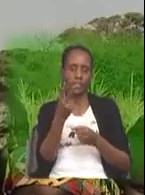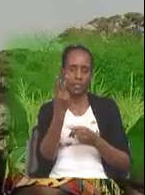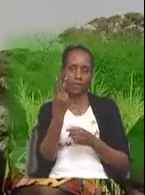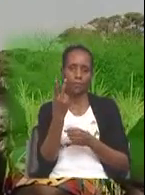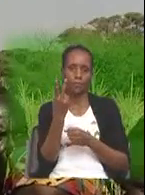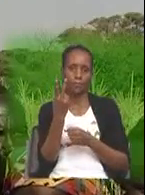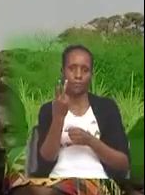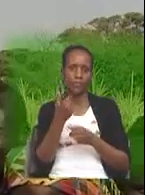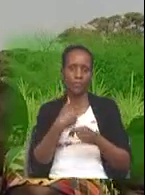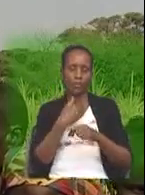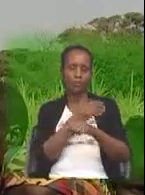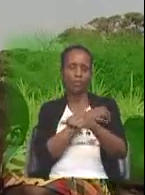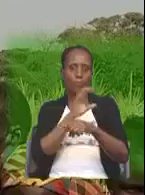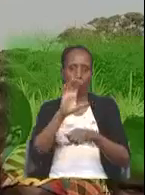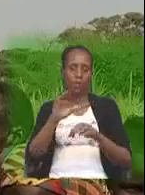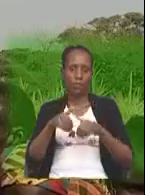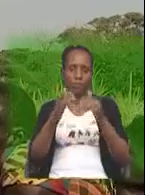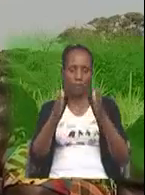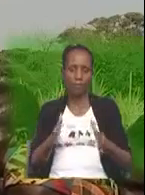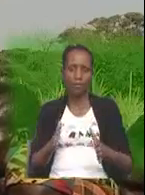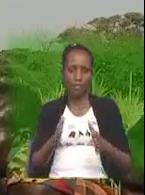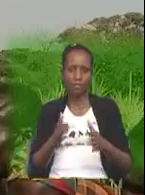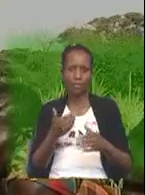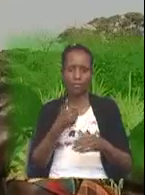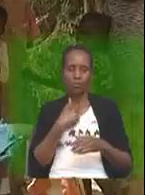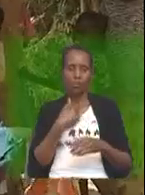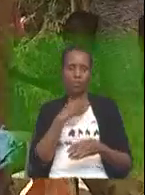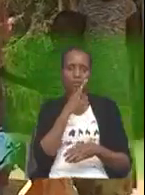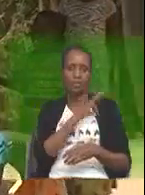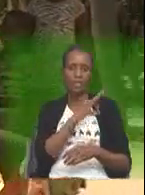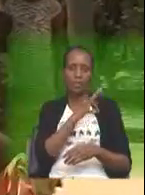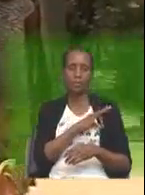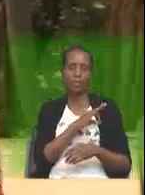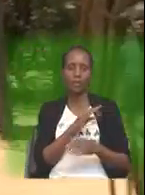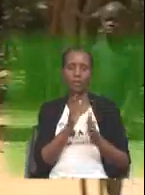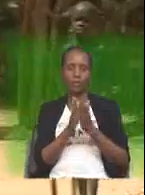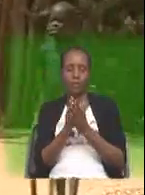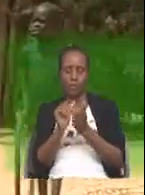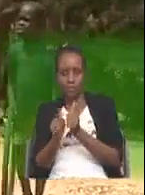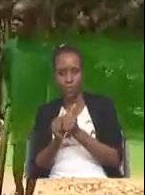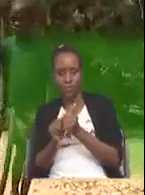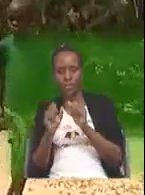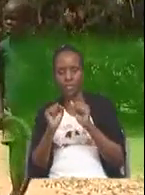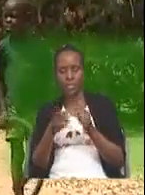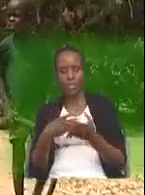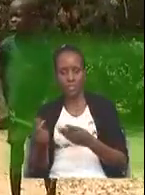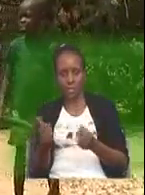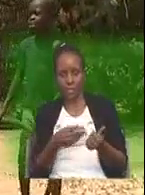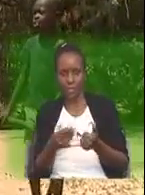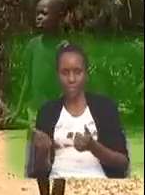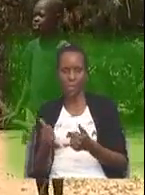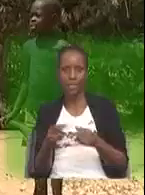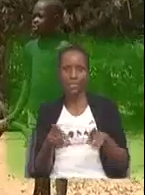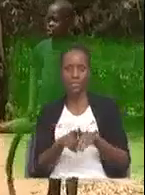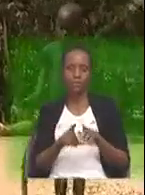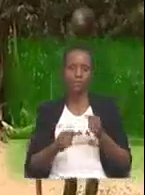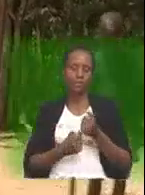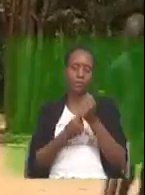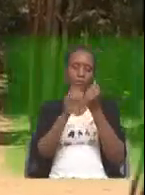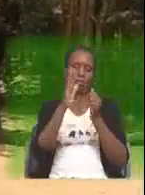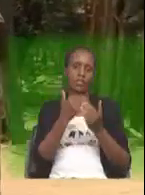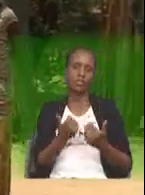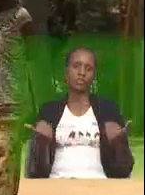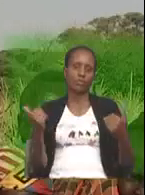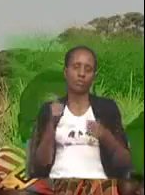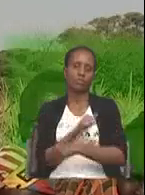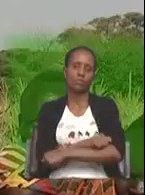have been able to empower farmers to realize some income. With the maize, they are now able to sell and even support their